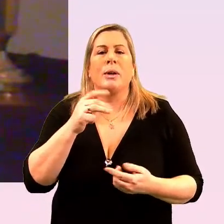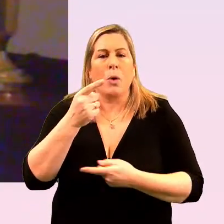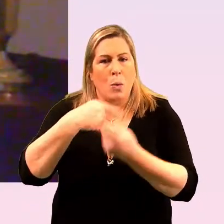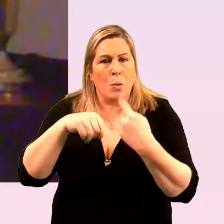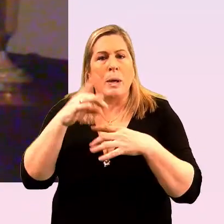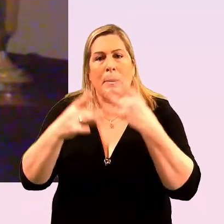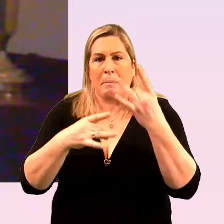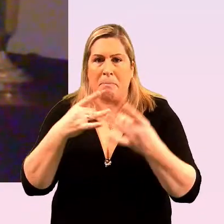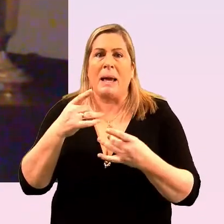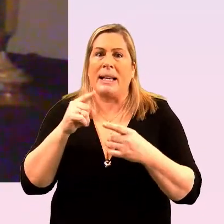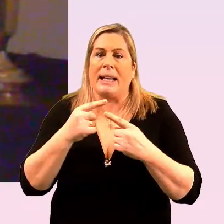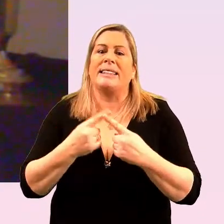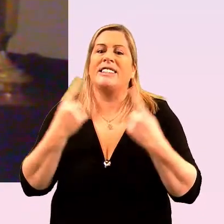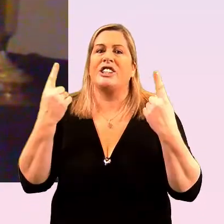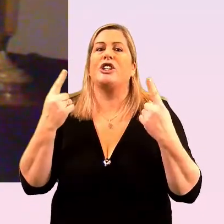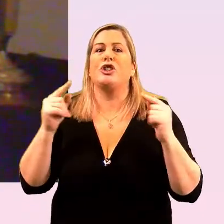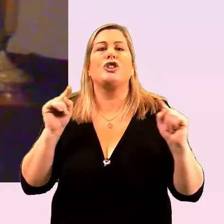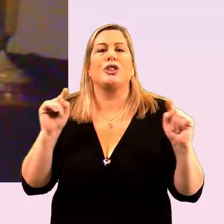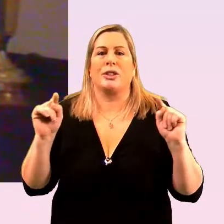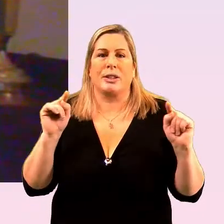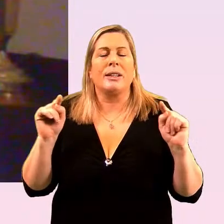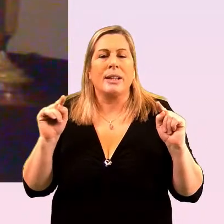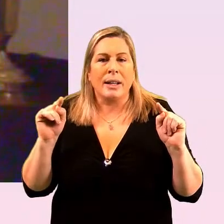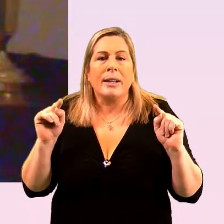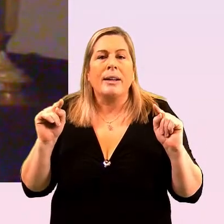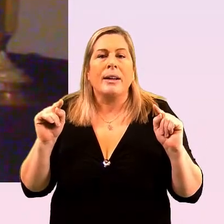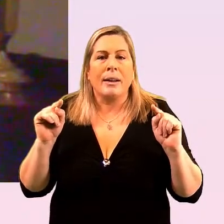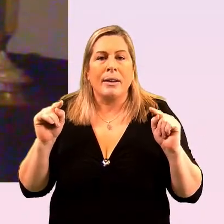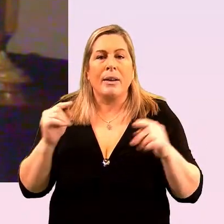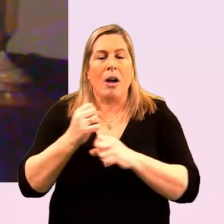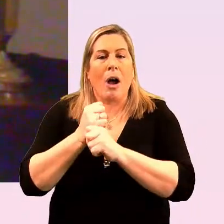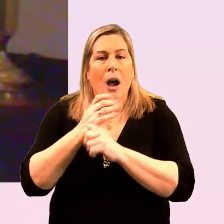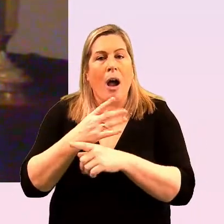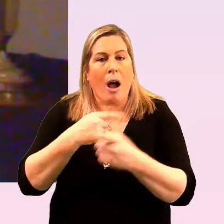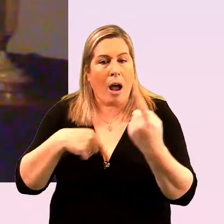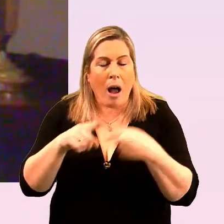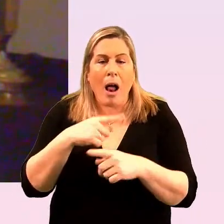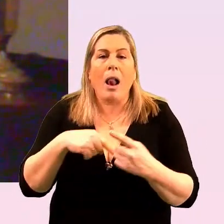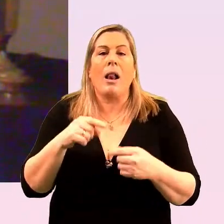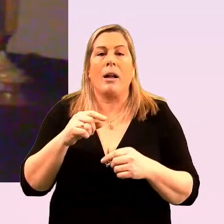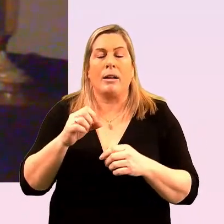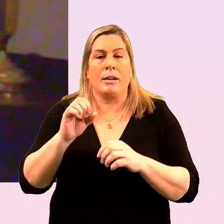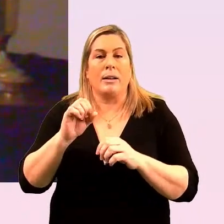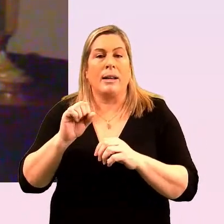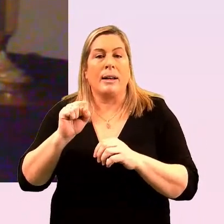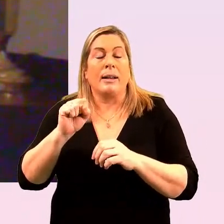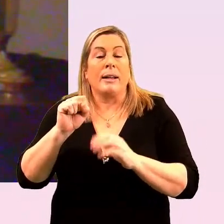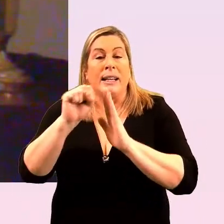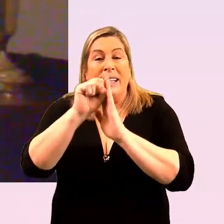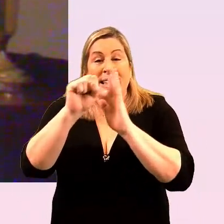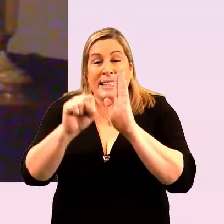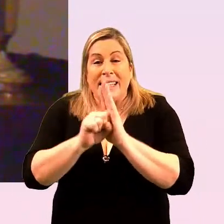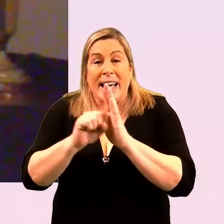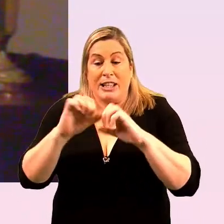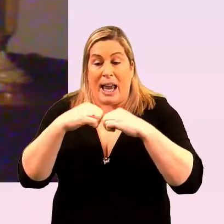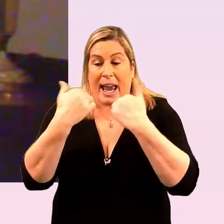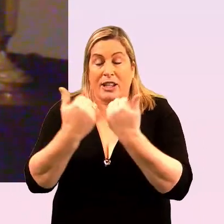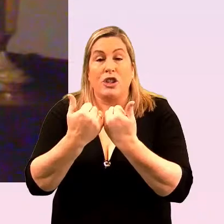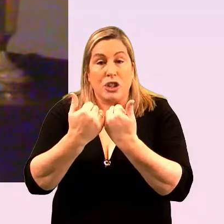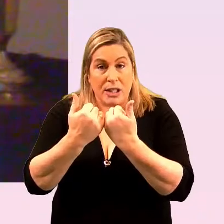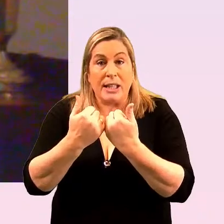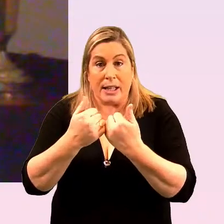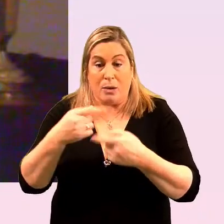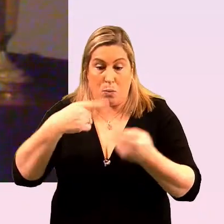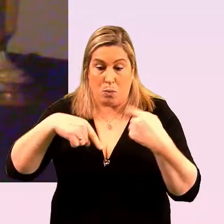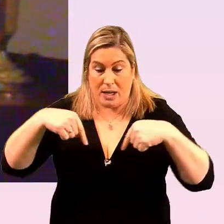that distinction that, you know, all of us as state agencies are here to support the state. You